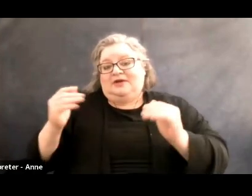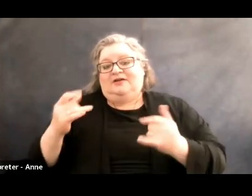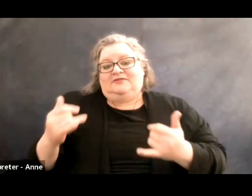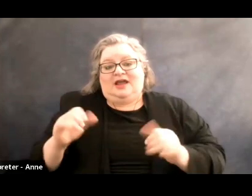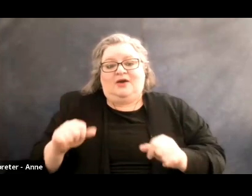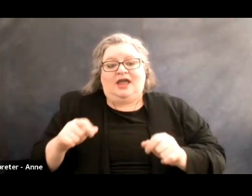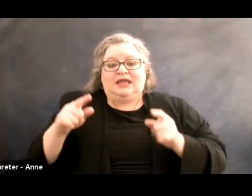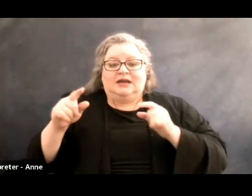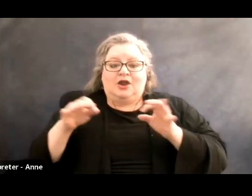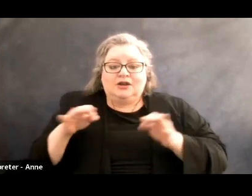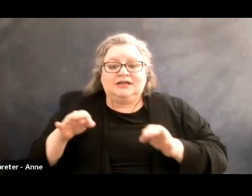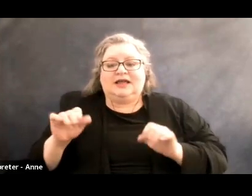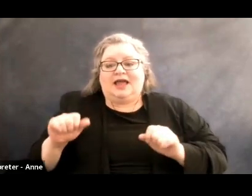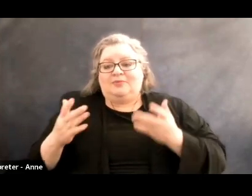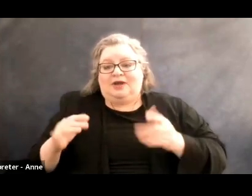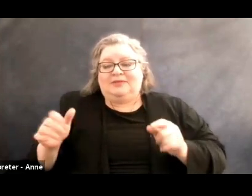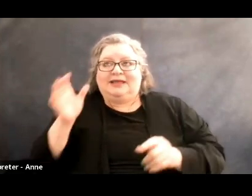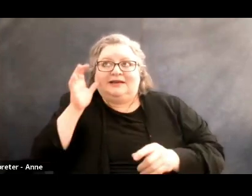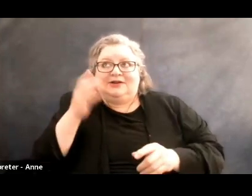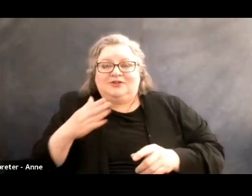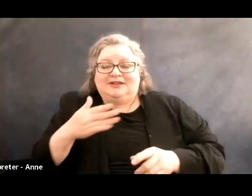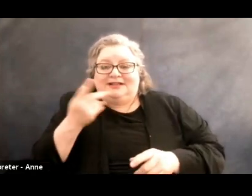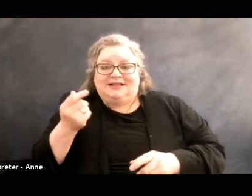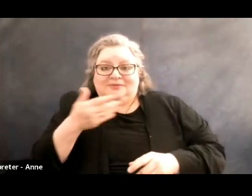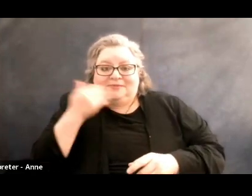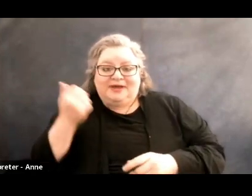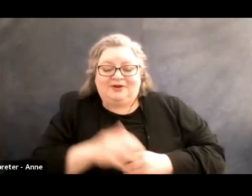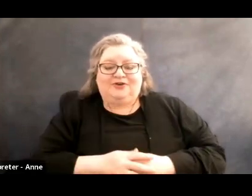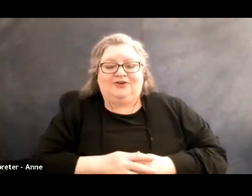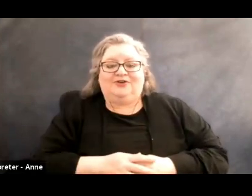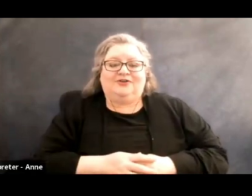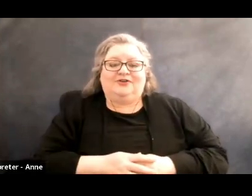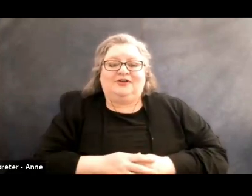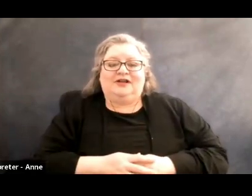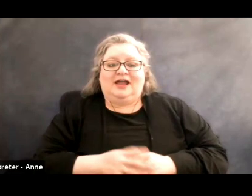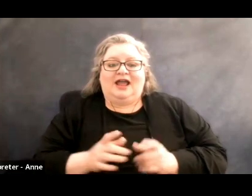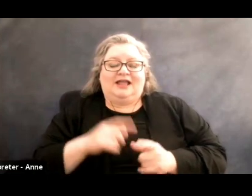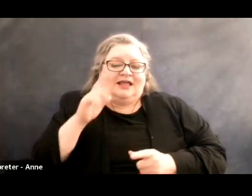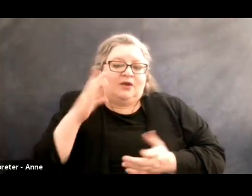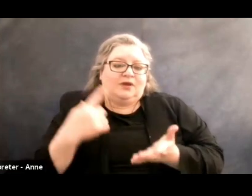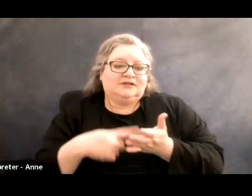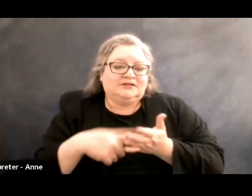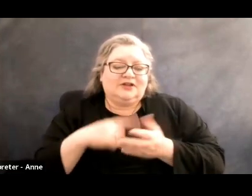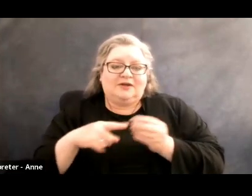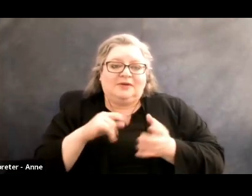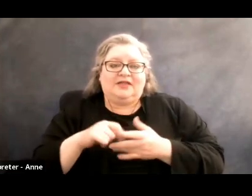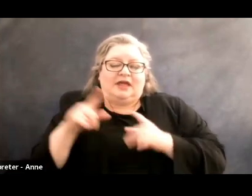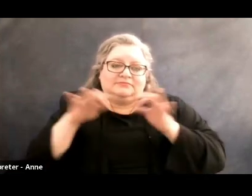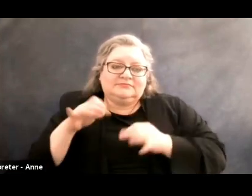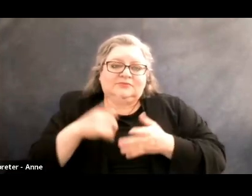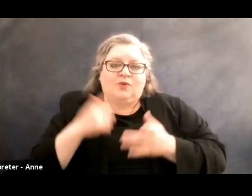able to articulate. I can probably hear things a little bit better. And I'm going to talk about that, and I'm going to describe what it looks